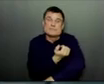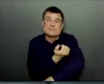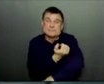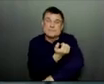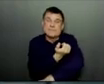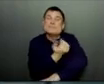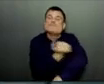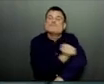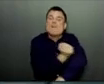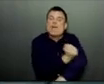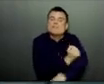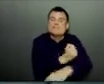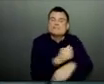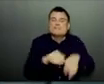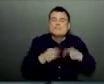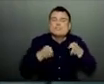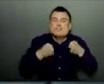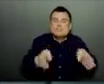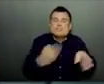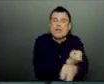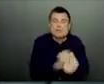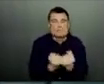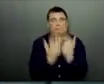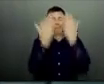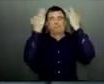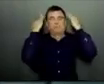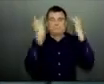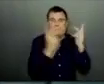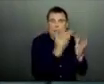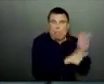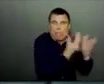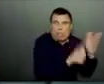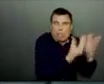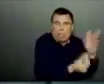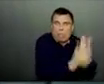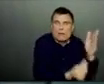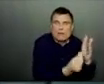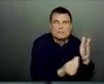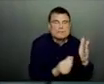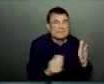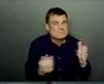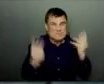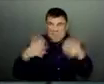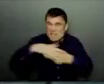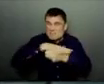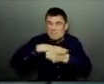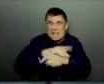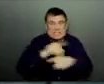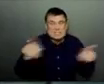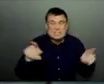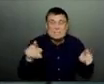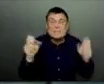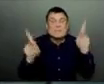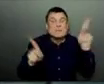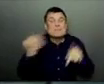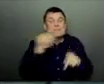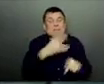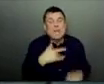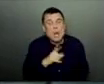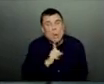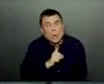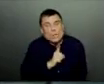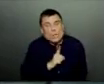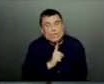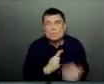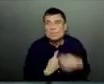shown us in BC that we can make a difference and bend that curve when we work together with a common goal.